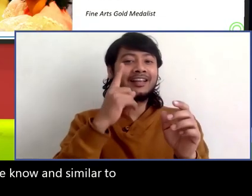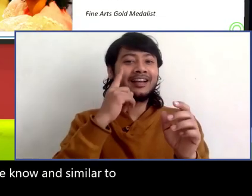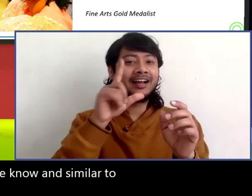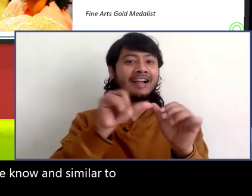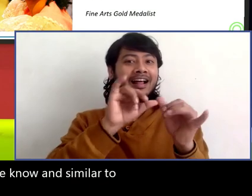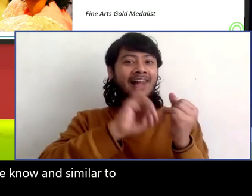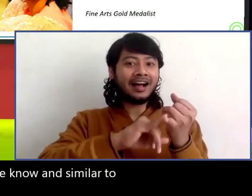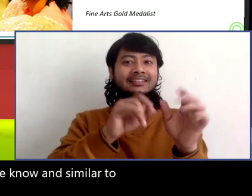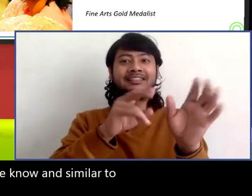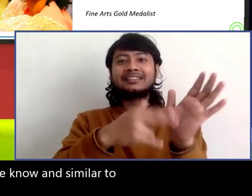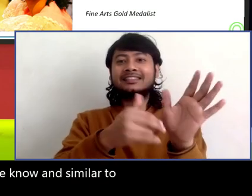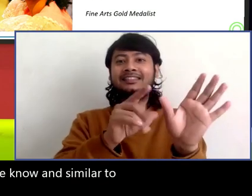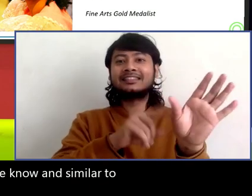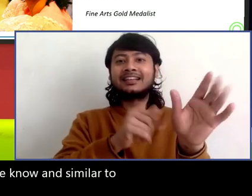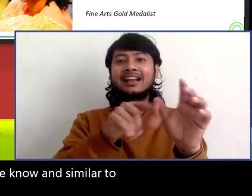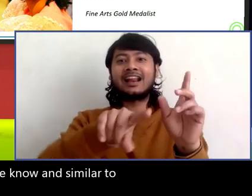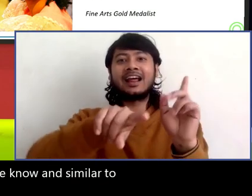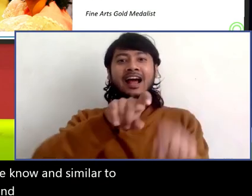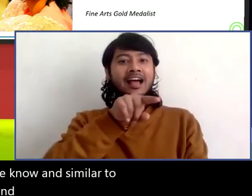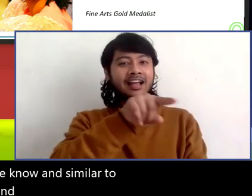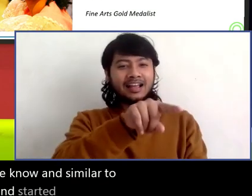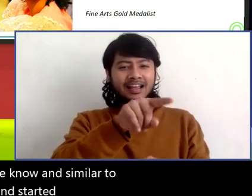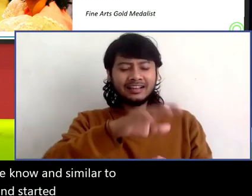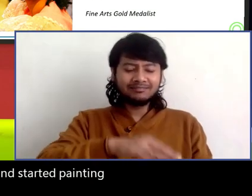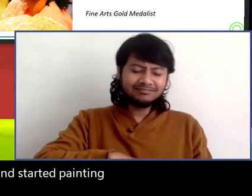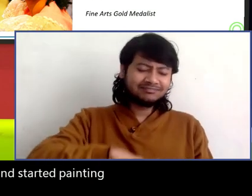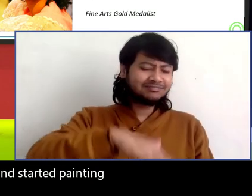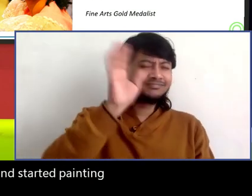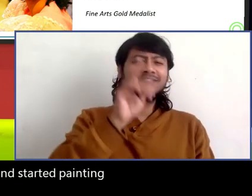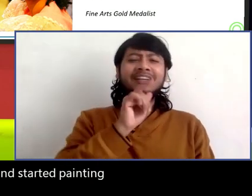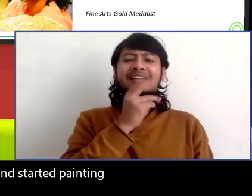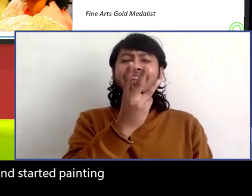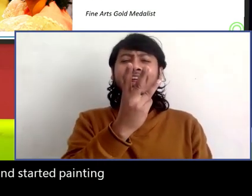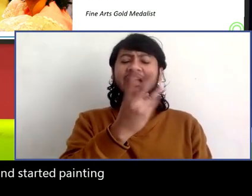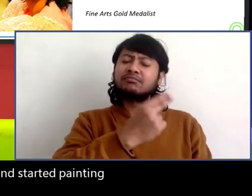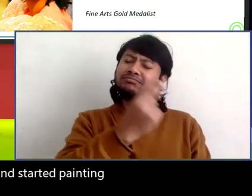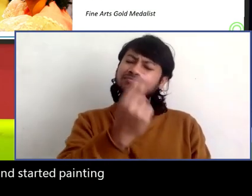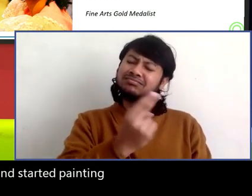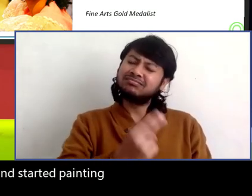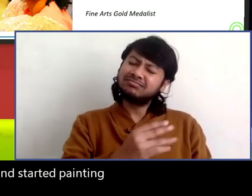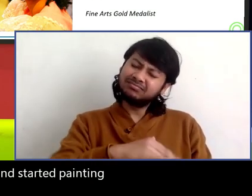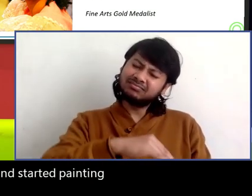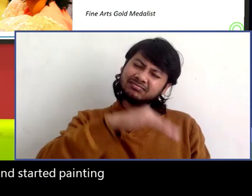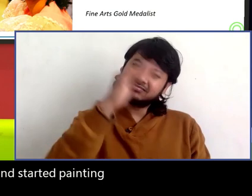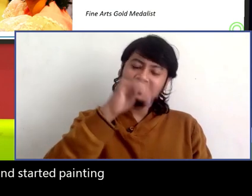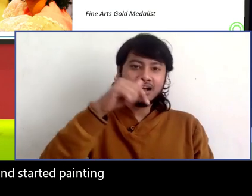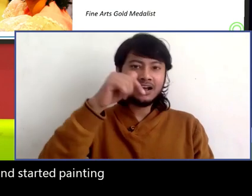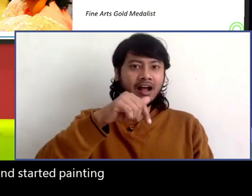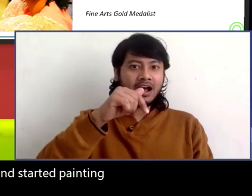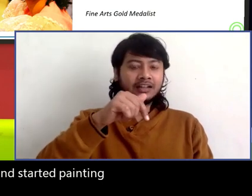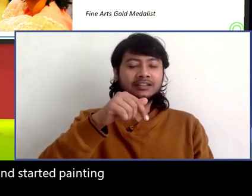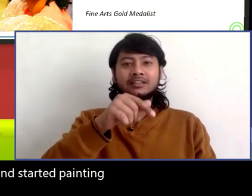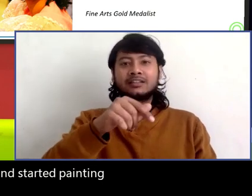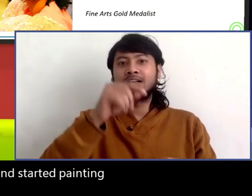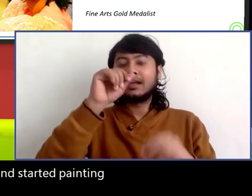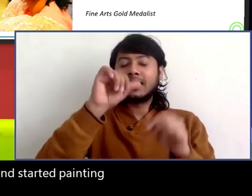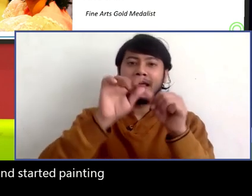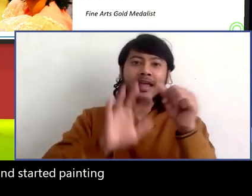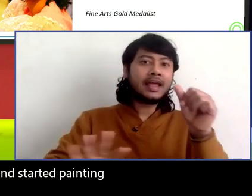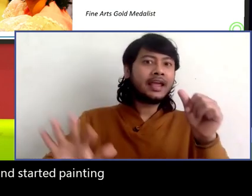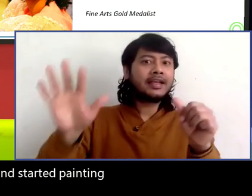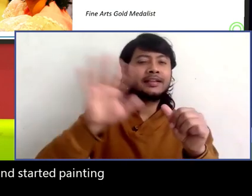himself and started painting from the age of 3. And today, he's Asia's fastest speed painter. What makes the